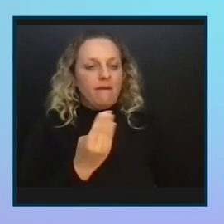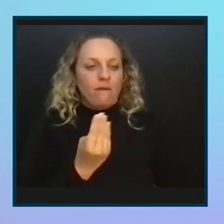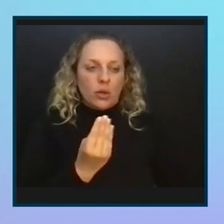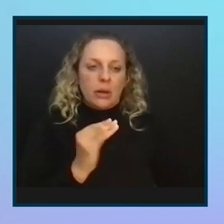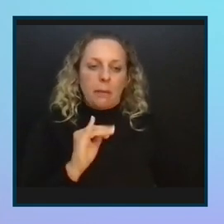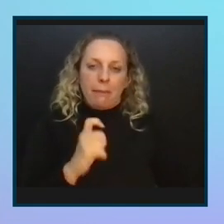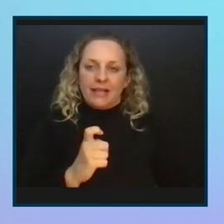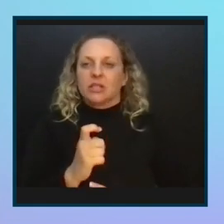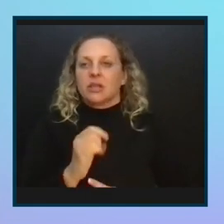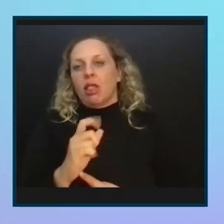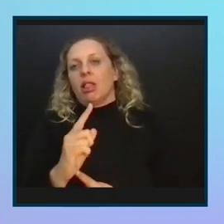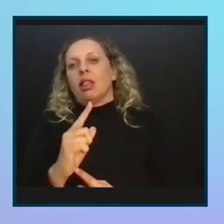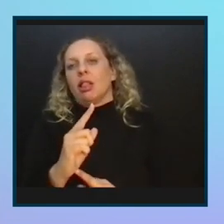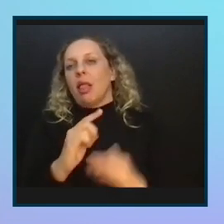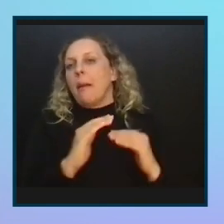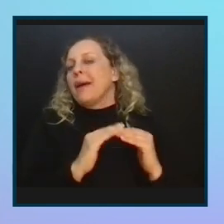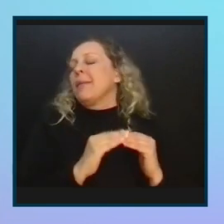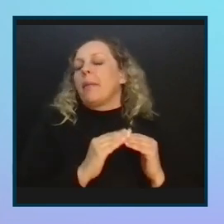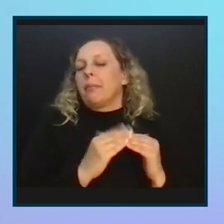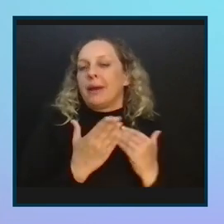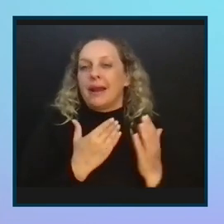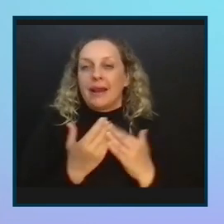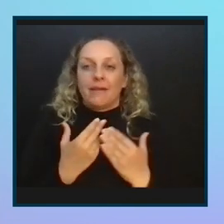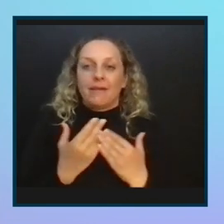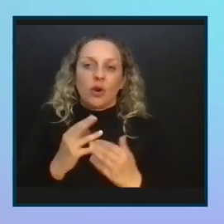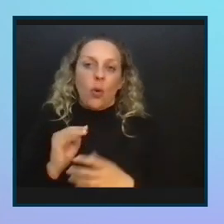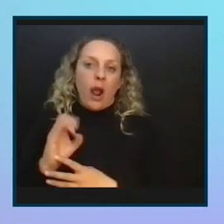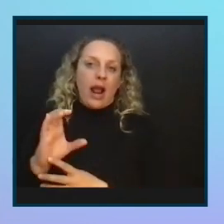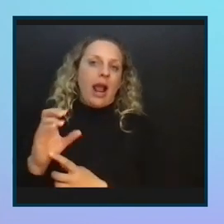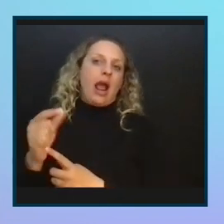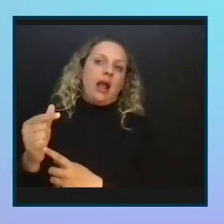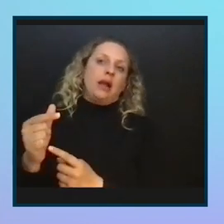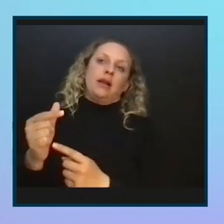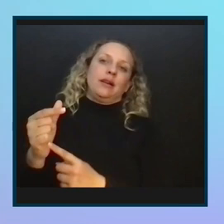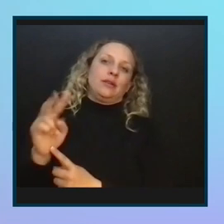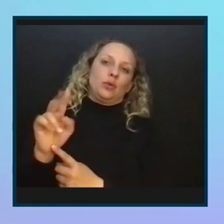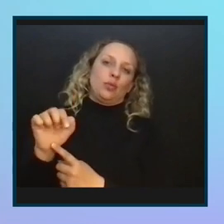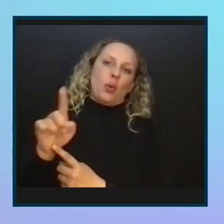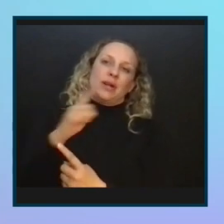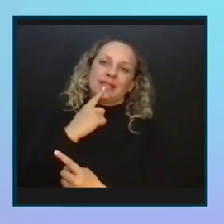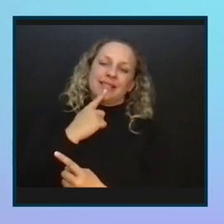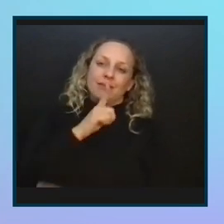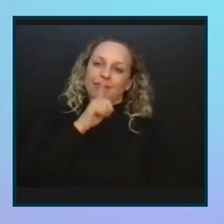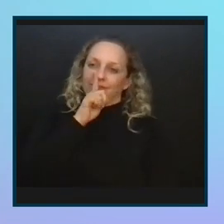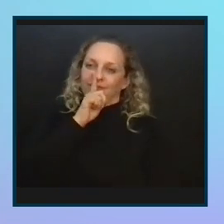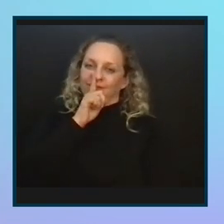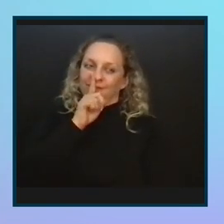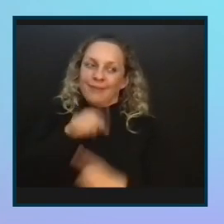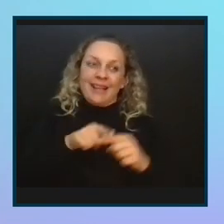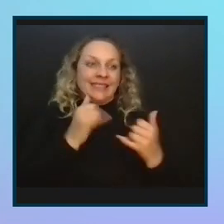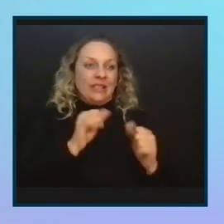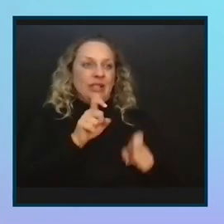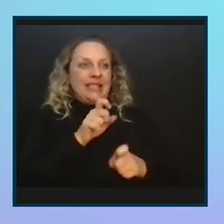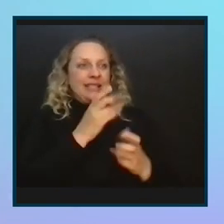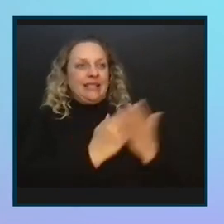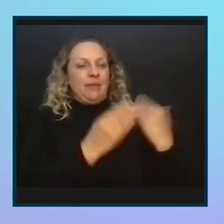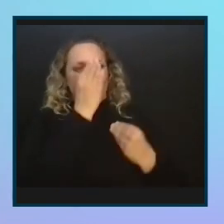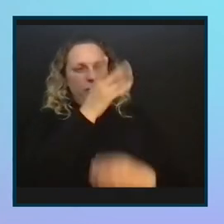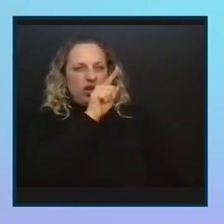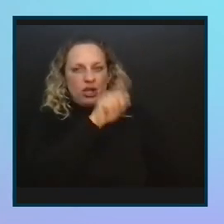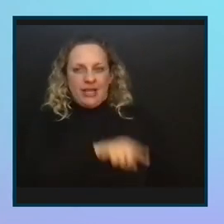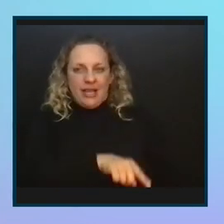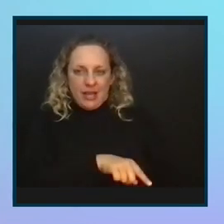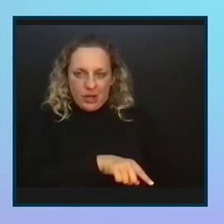pixels at minimum. Even though WCAG 2.1 doesn't say that at all, we use that to help as a recommendation that you should